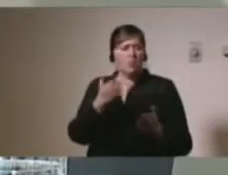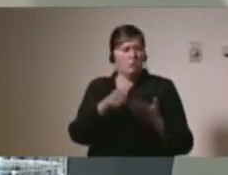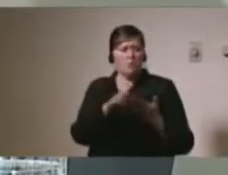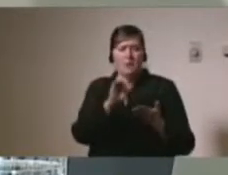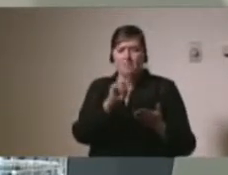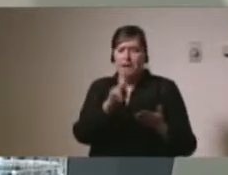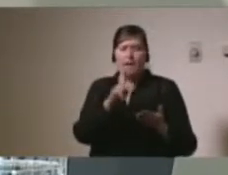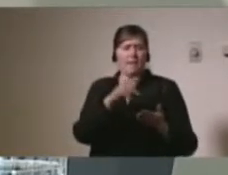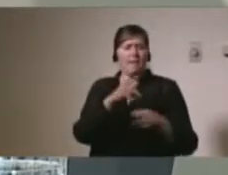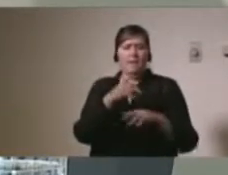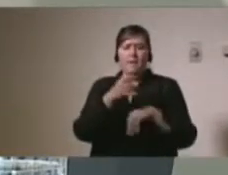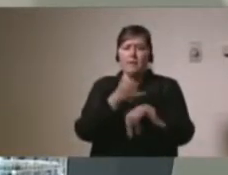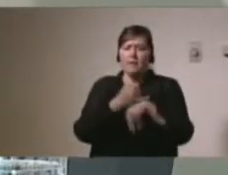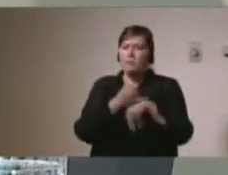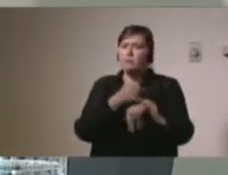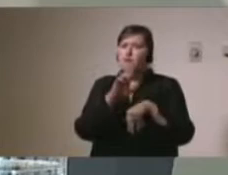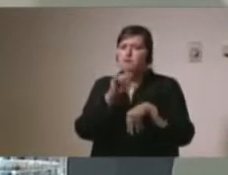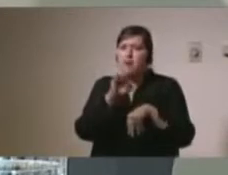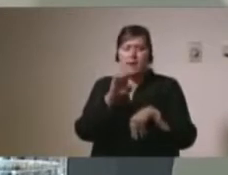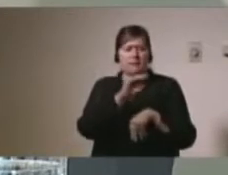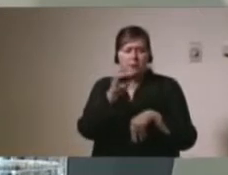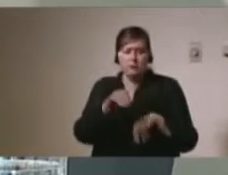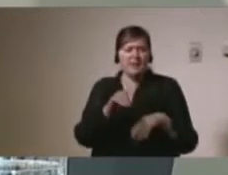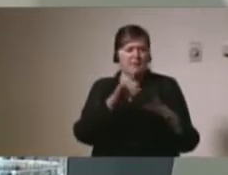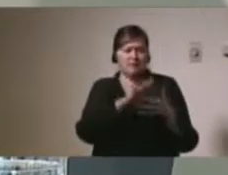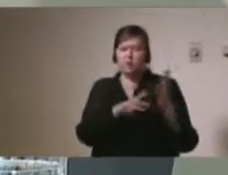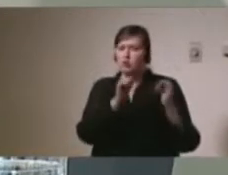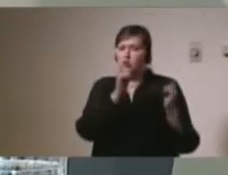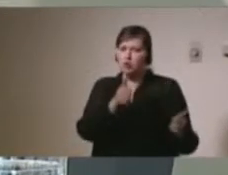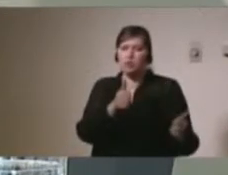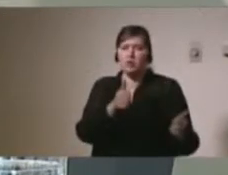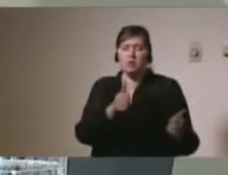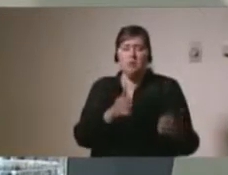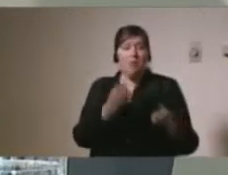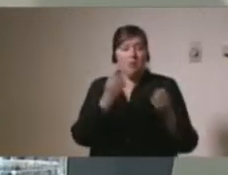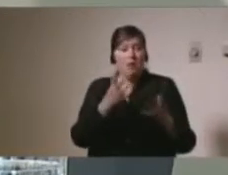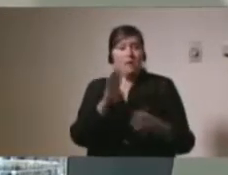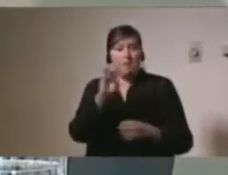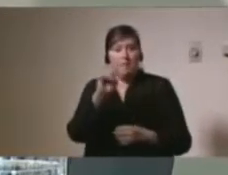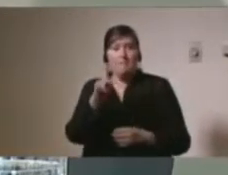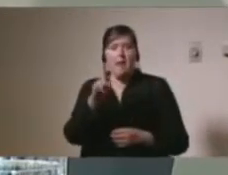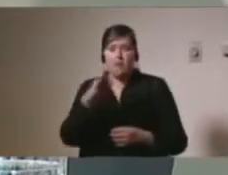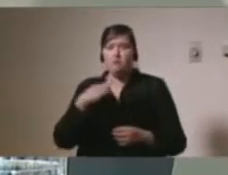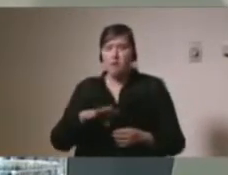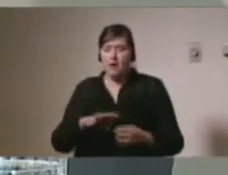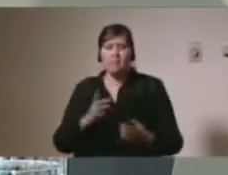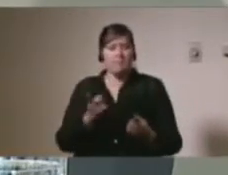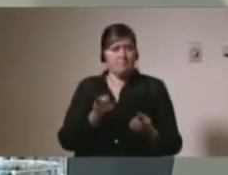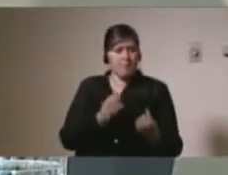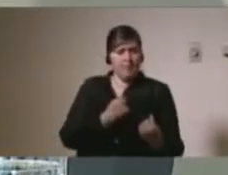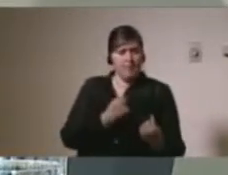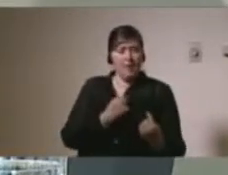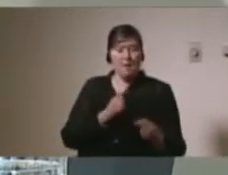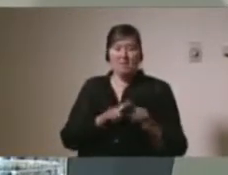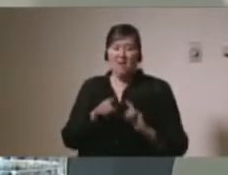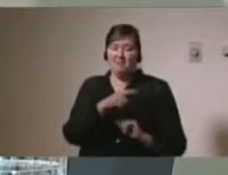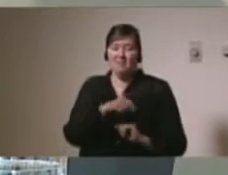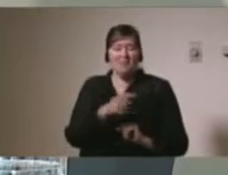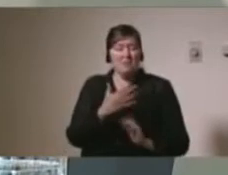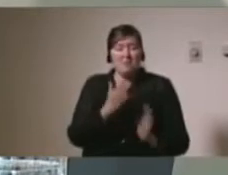given the rates we were offering clients, and we bought back a lot of bank credit. But we're a small bank,